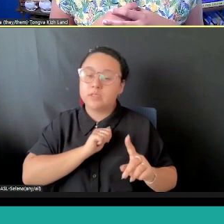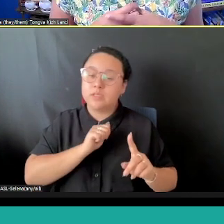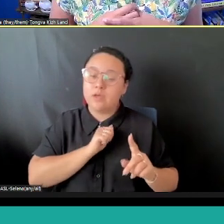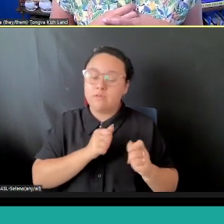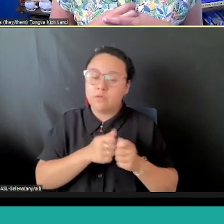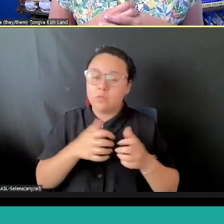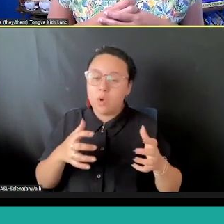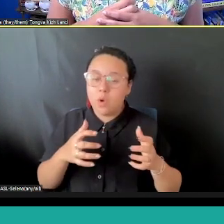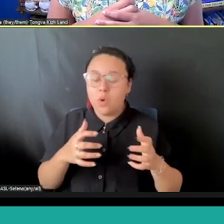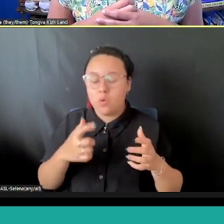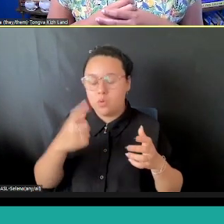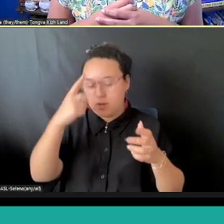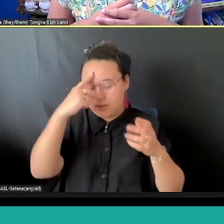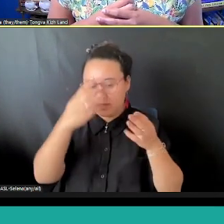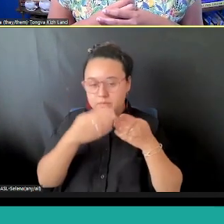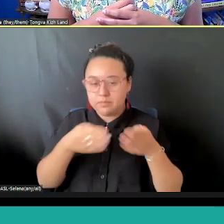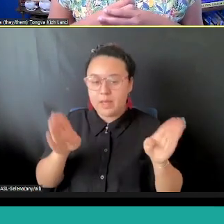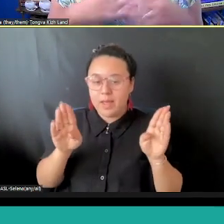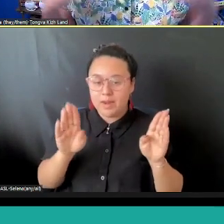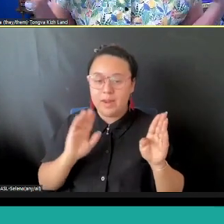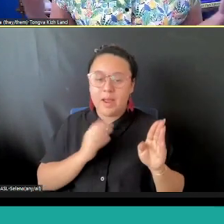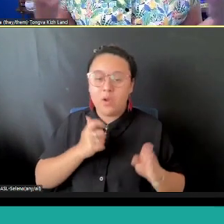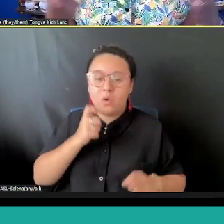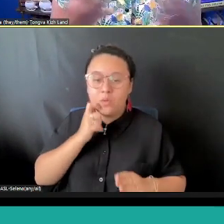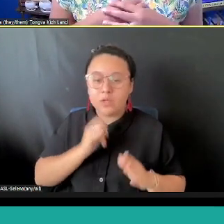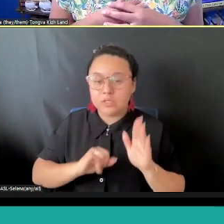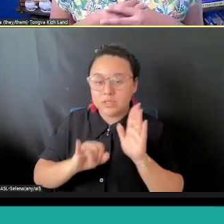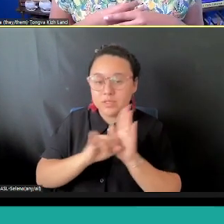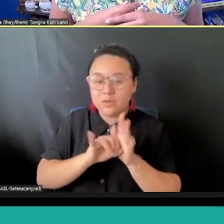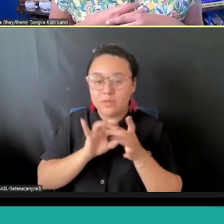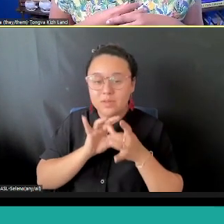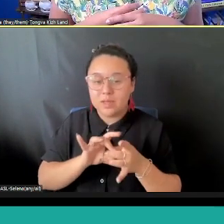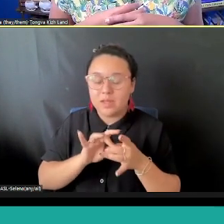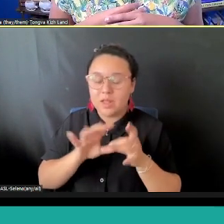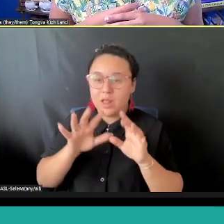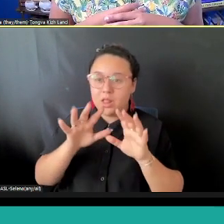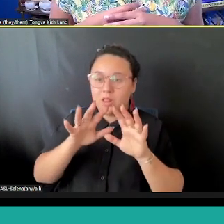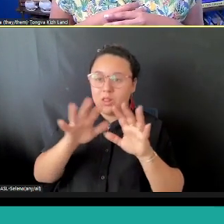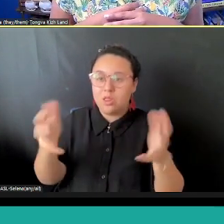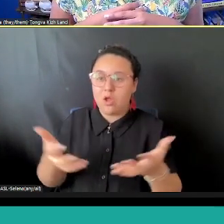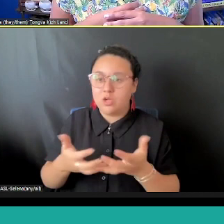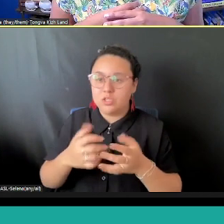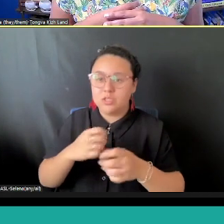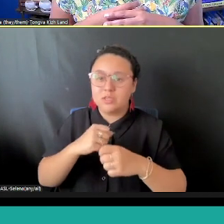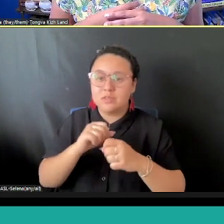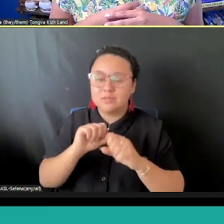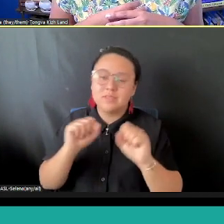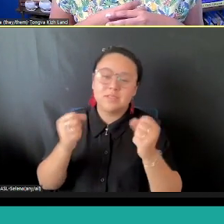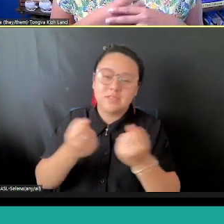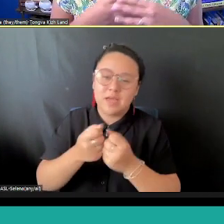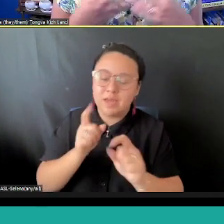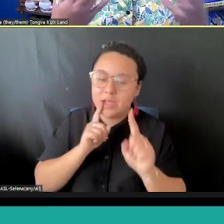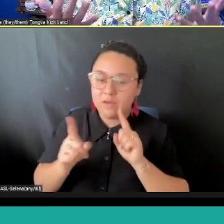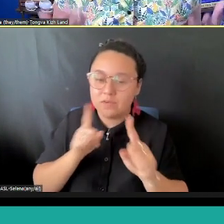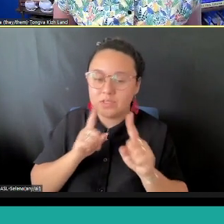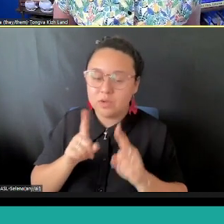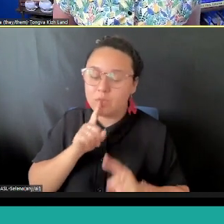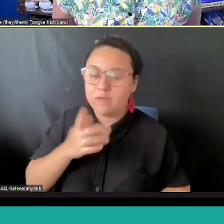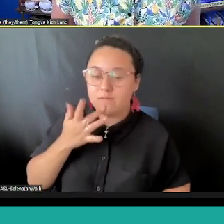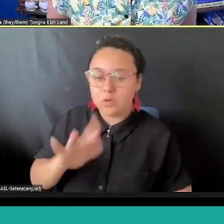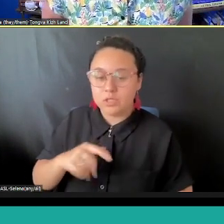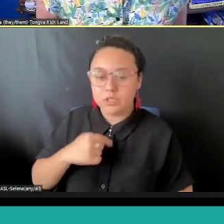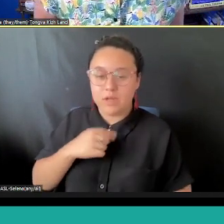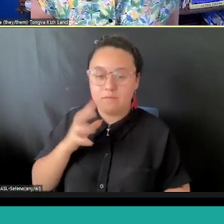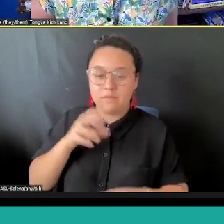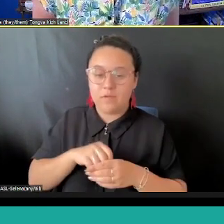racial identity as it relates to a larger, you know, societal conversation. And so I was very fortunate to be